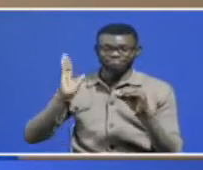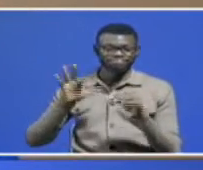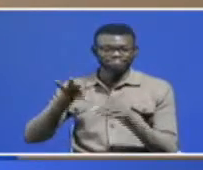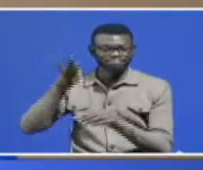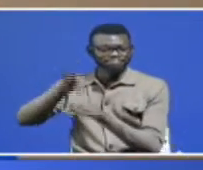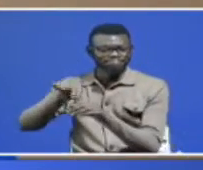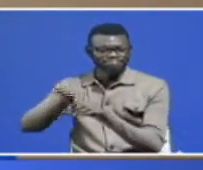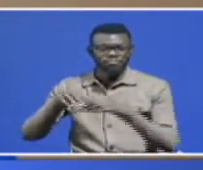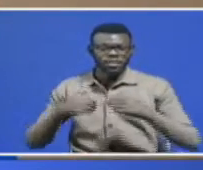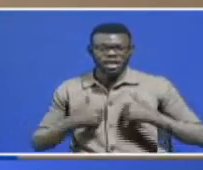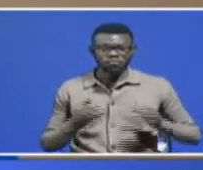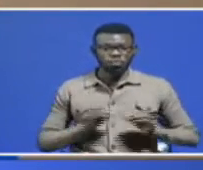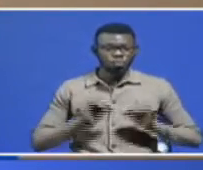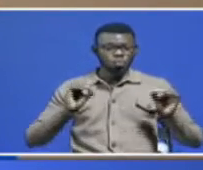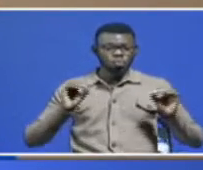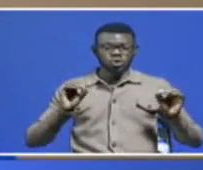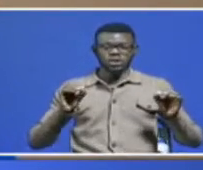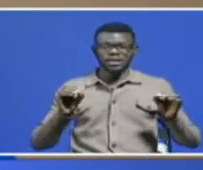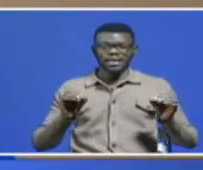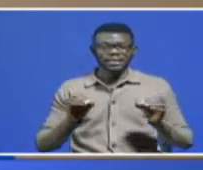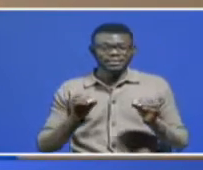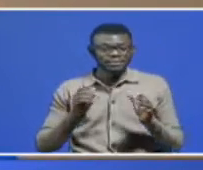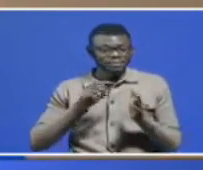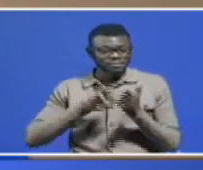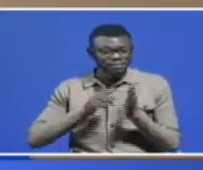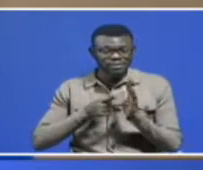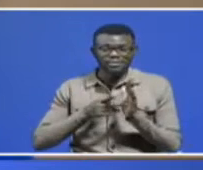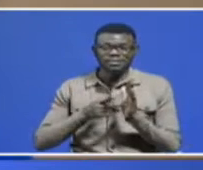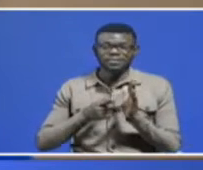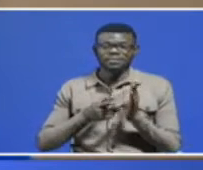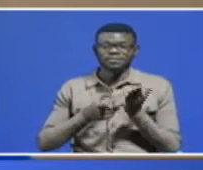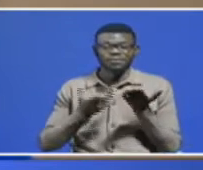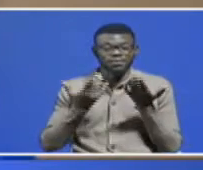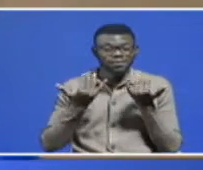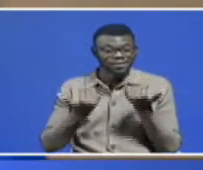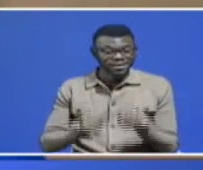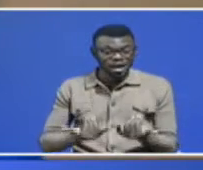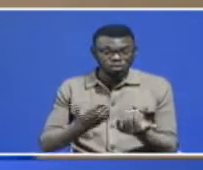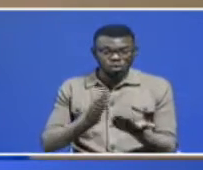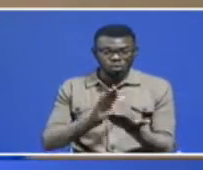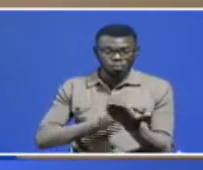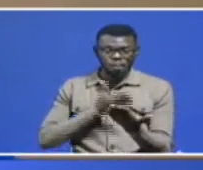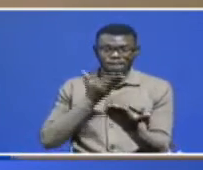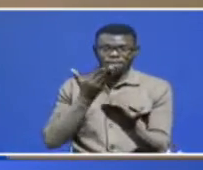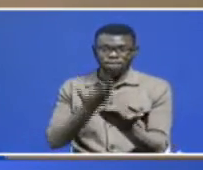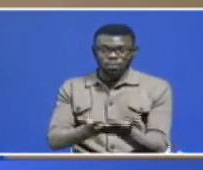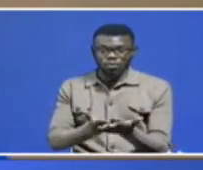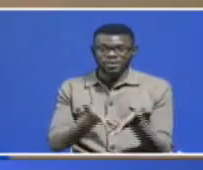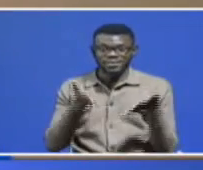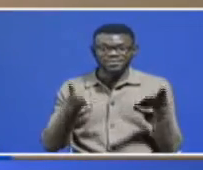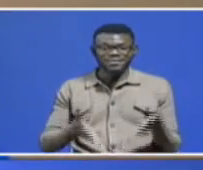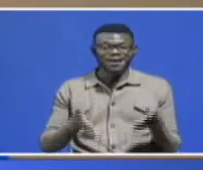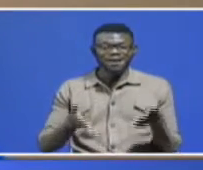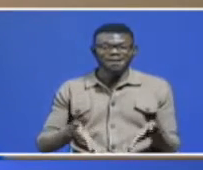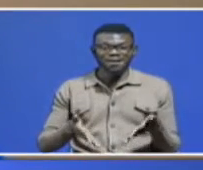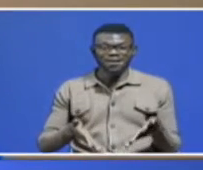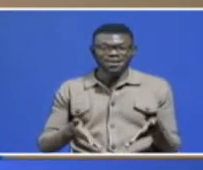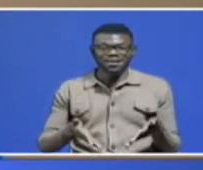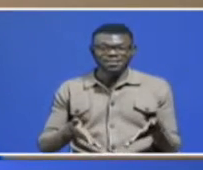the constituency or by the voter. And therefore, with the proposals that we have here